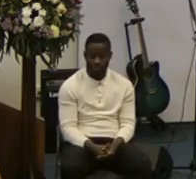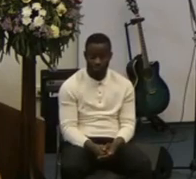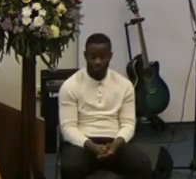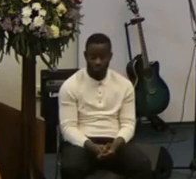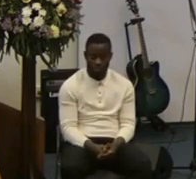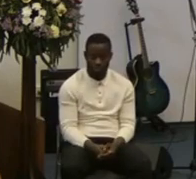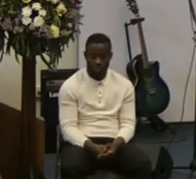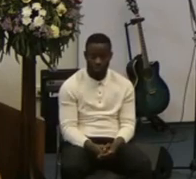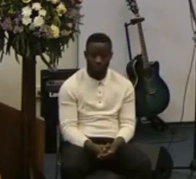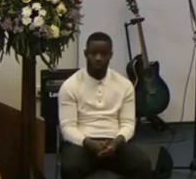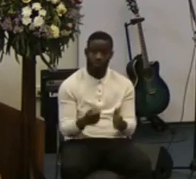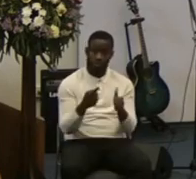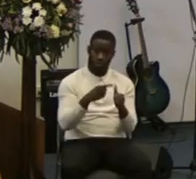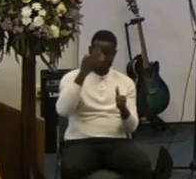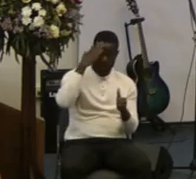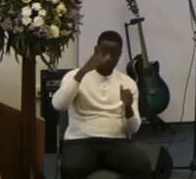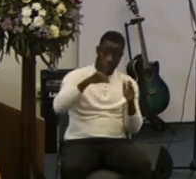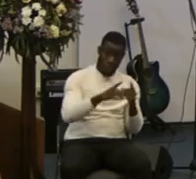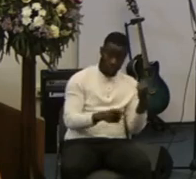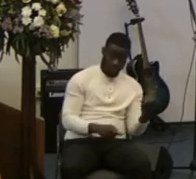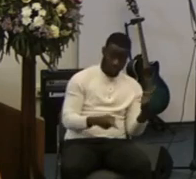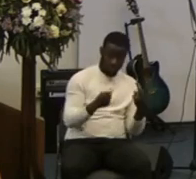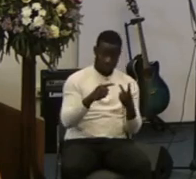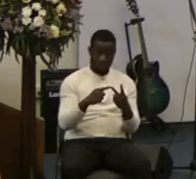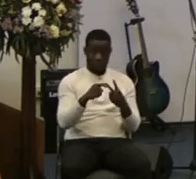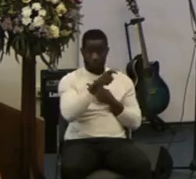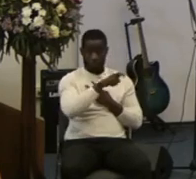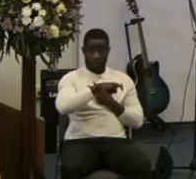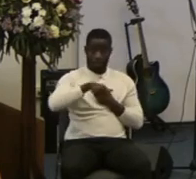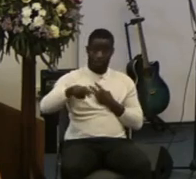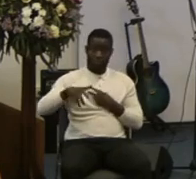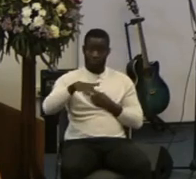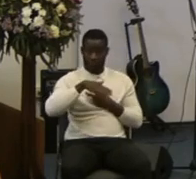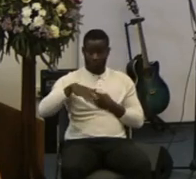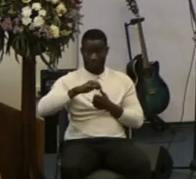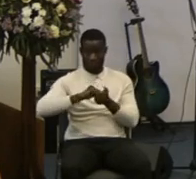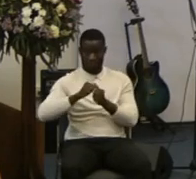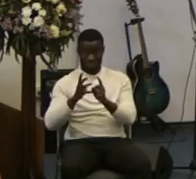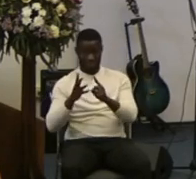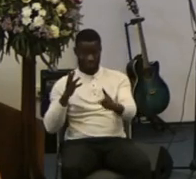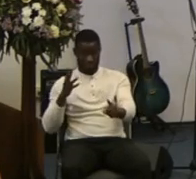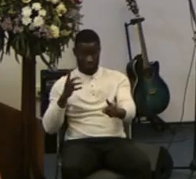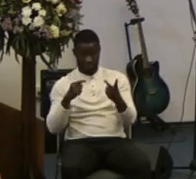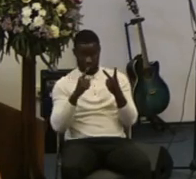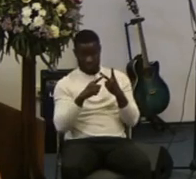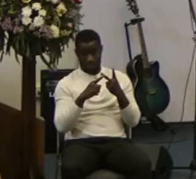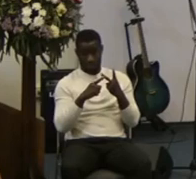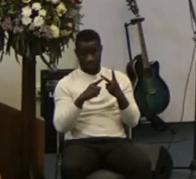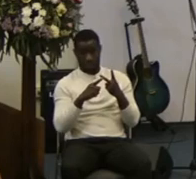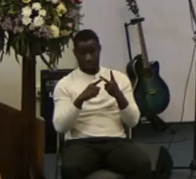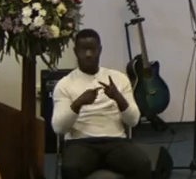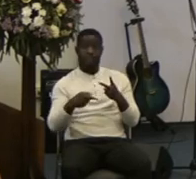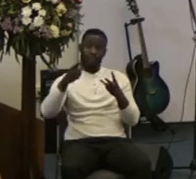So, mum-in-law, that's one. The people are bringing family and friends, that's another.